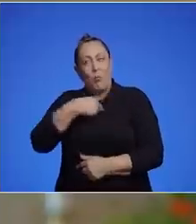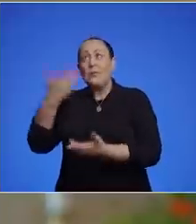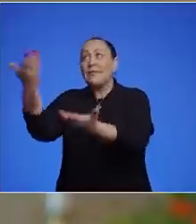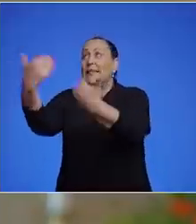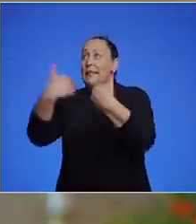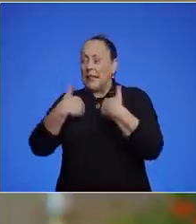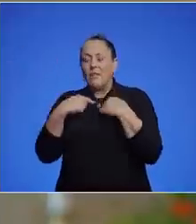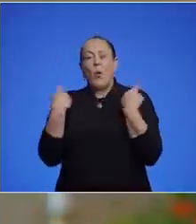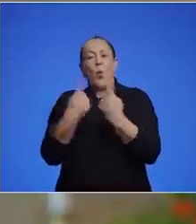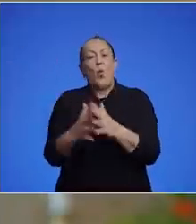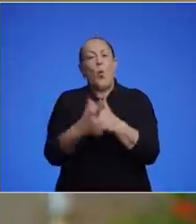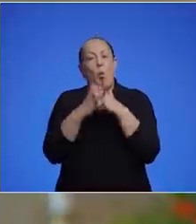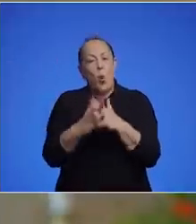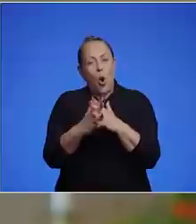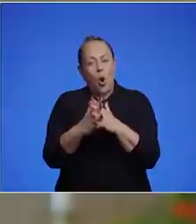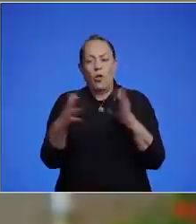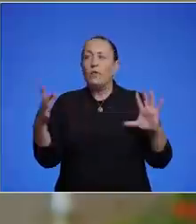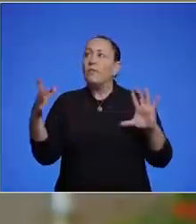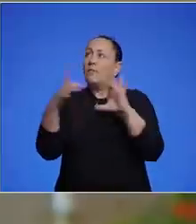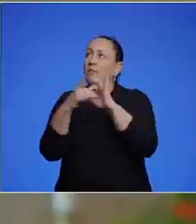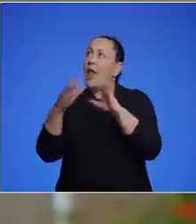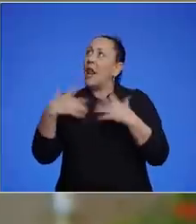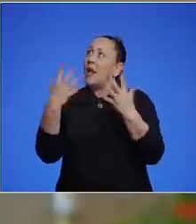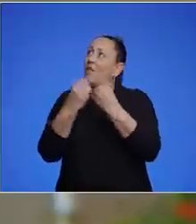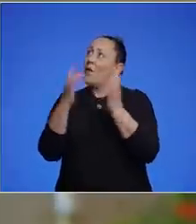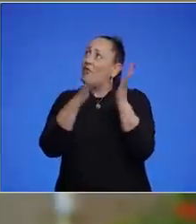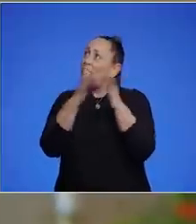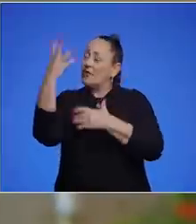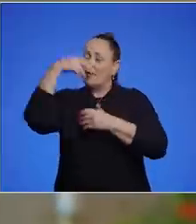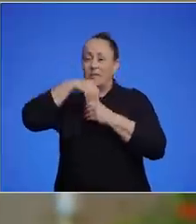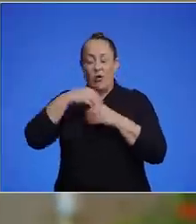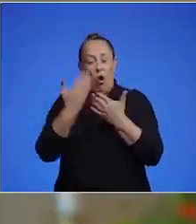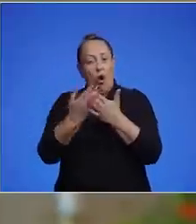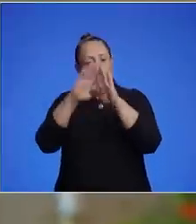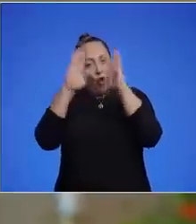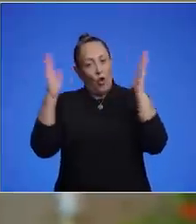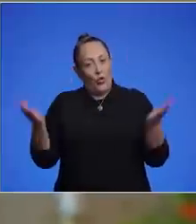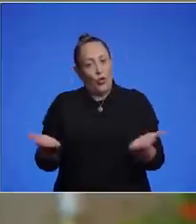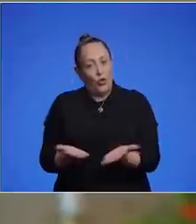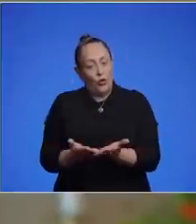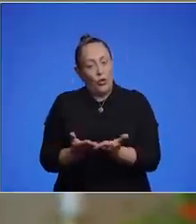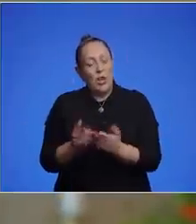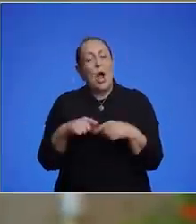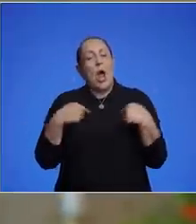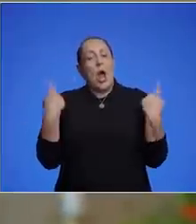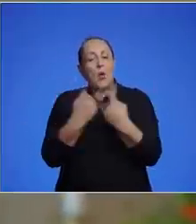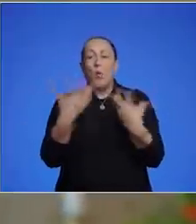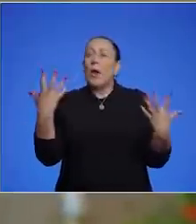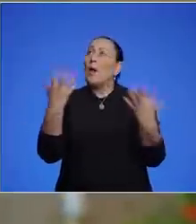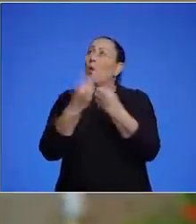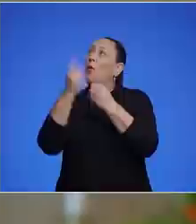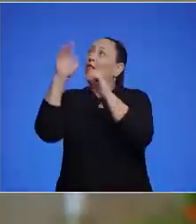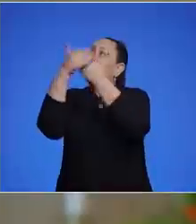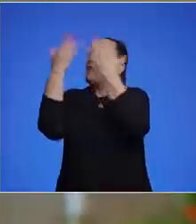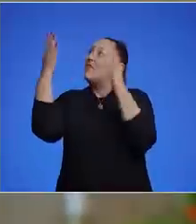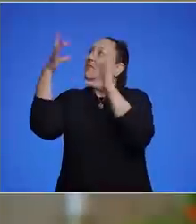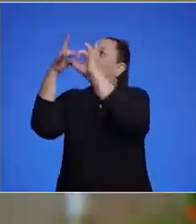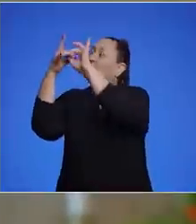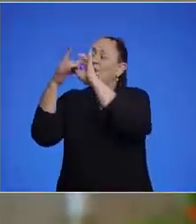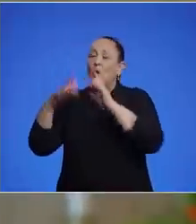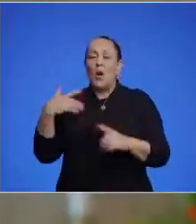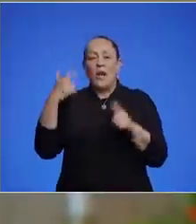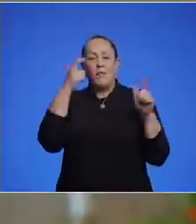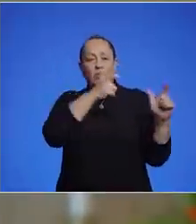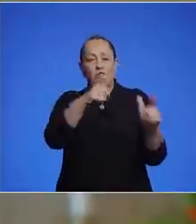this promise, we may be worthy of him to live with us always on earth, and we with him in